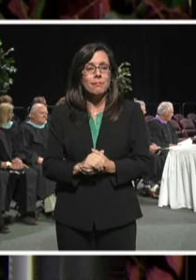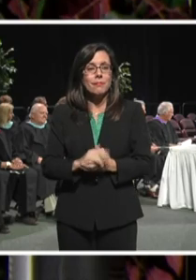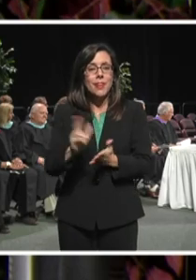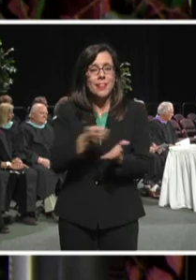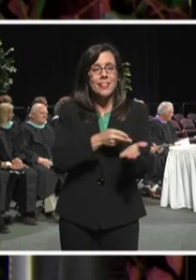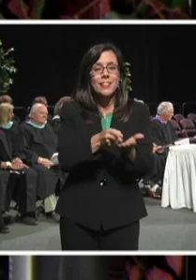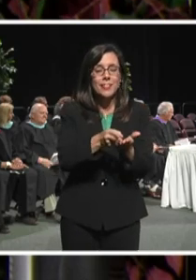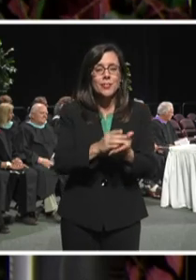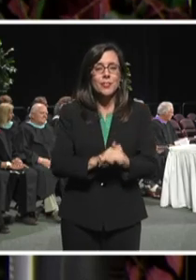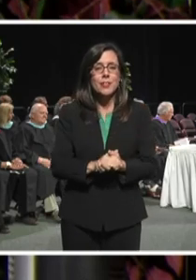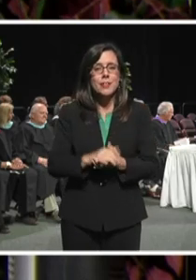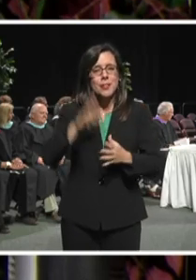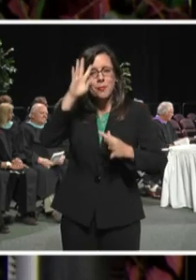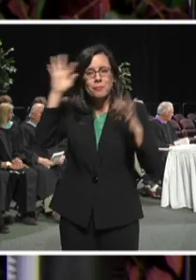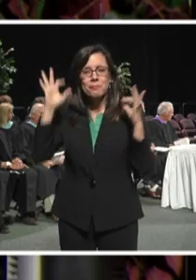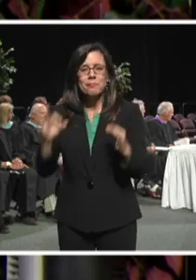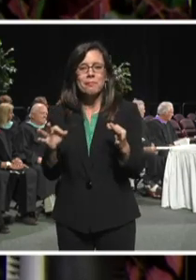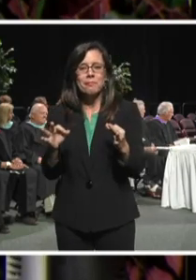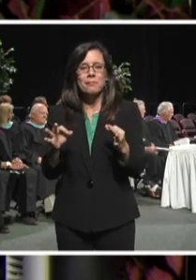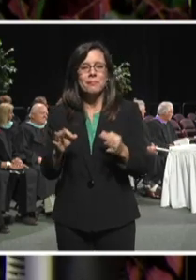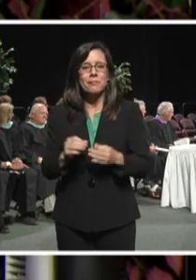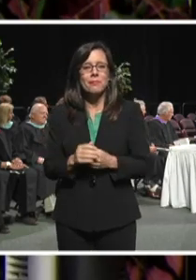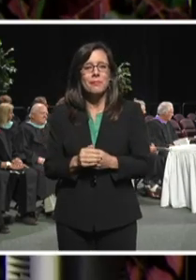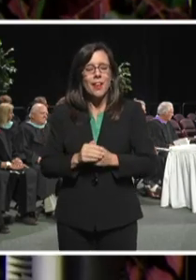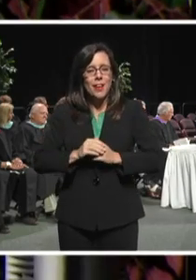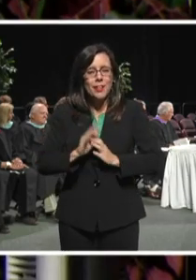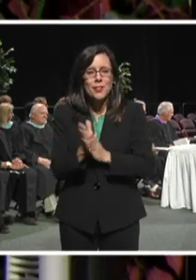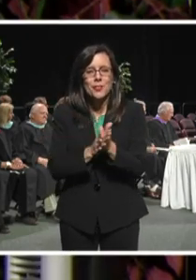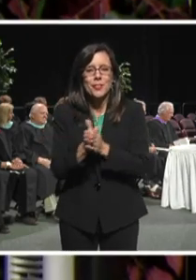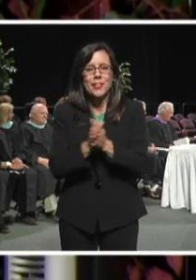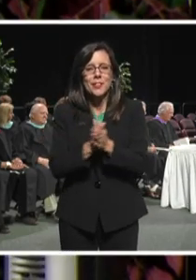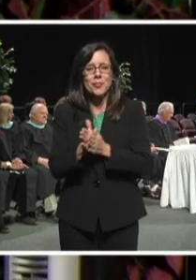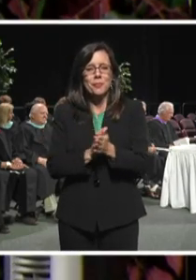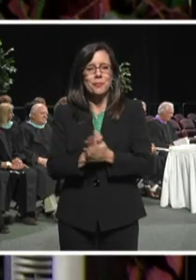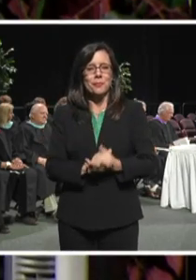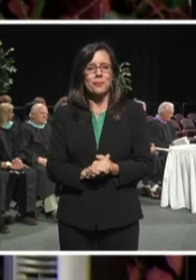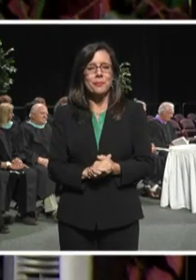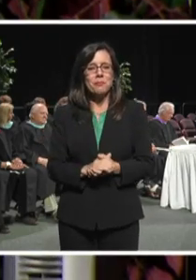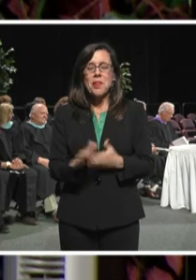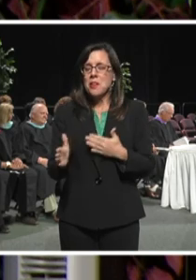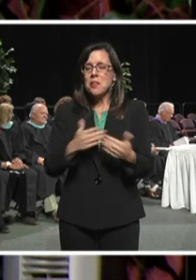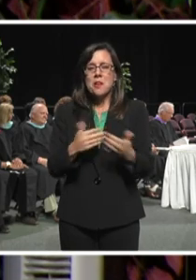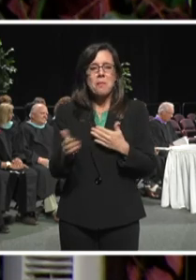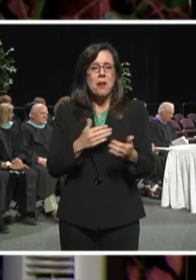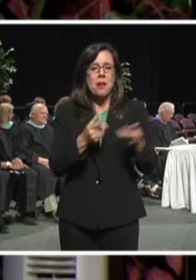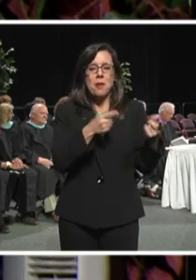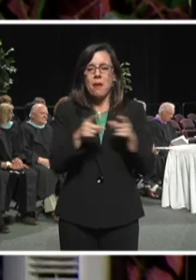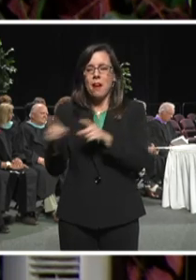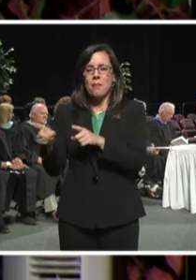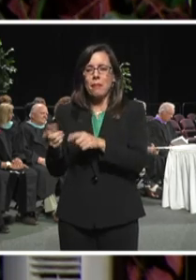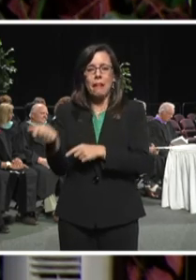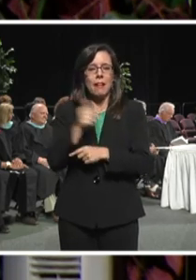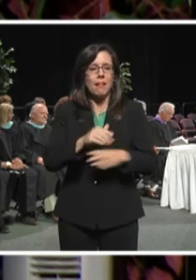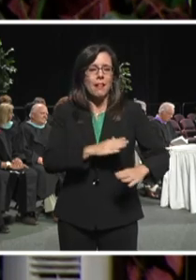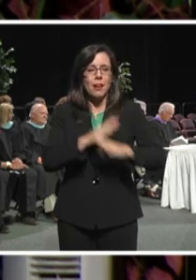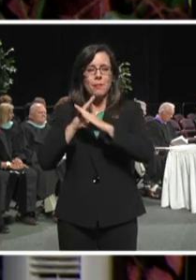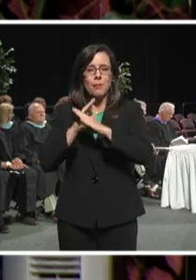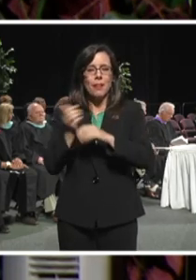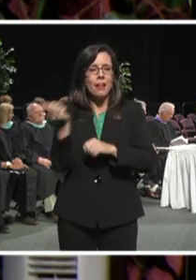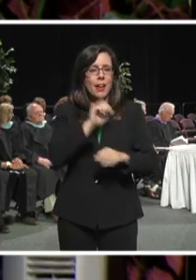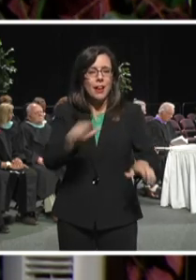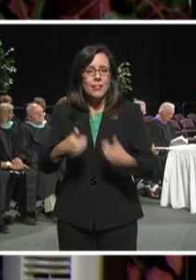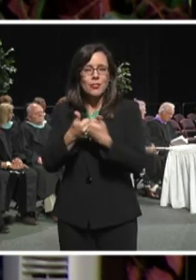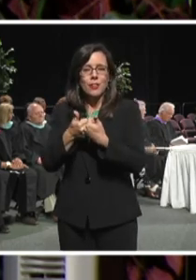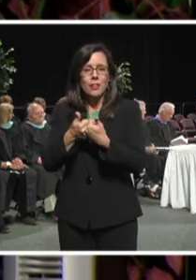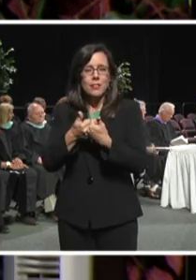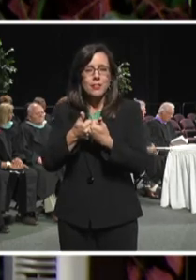integrity, determination, and enthusiasm. No matter the obstacle or challenge, remember your